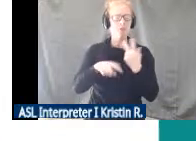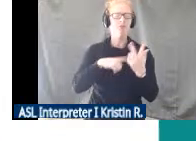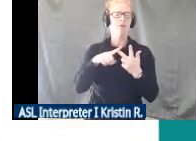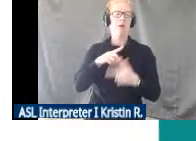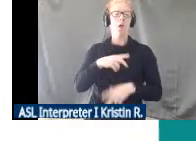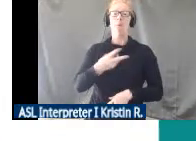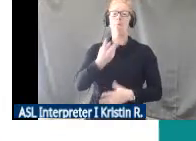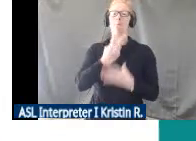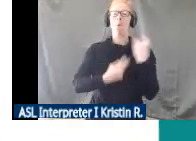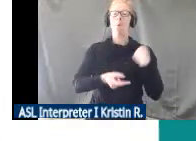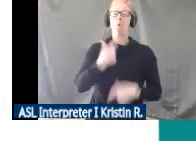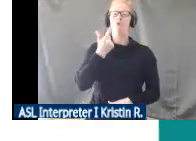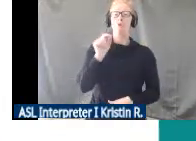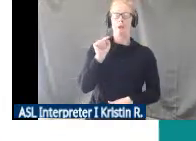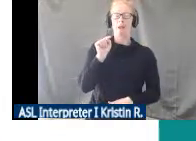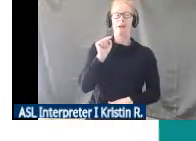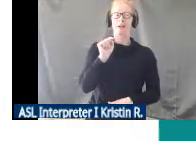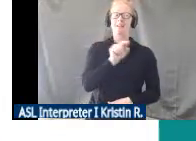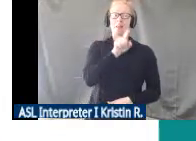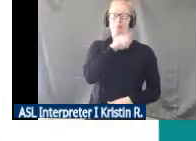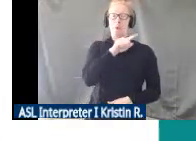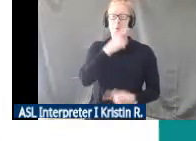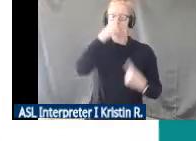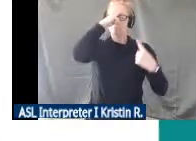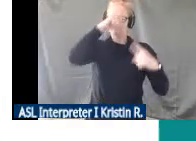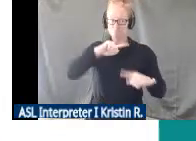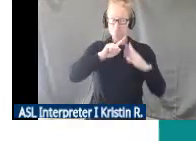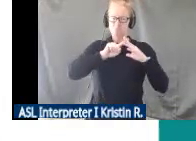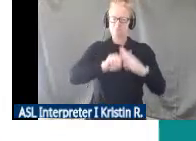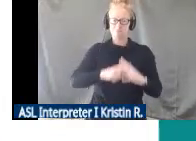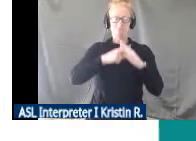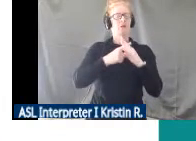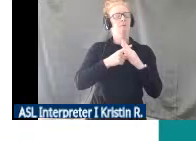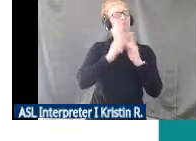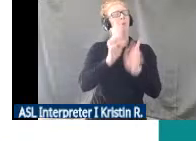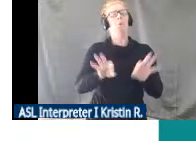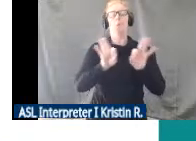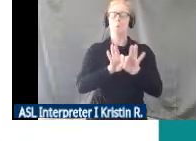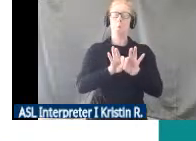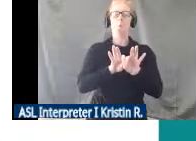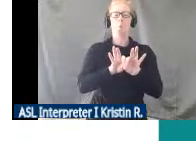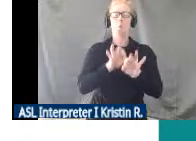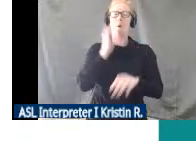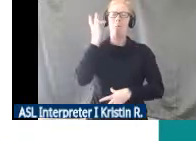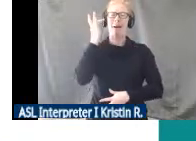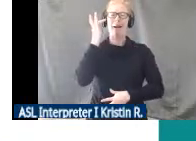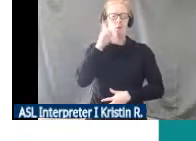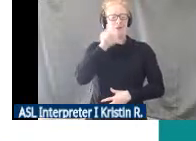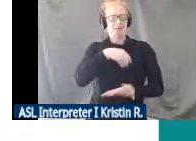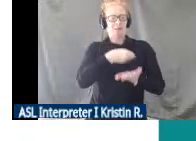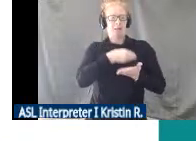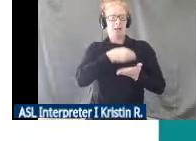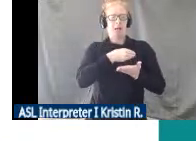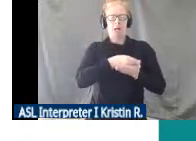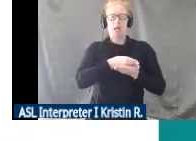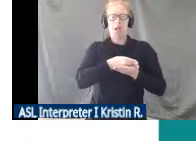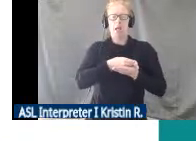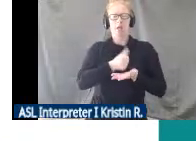being executed were an important step for us to be able to move forward with utilizing some of those funds, and we'll be